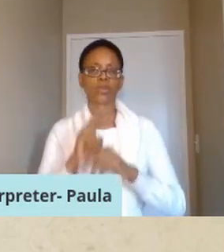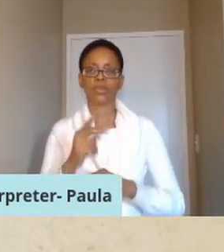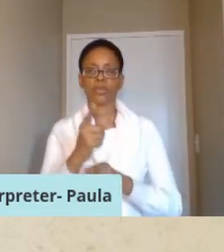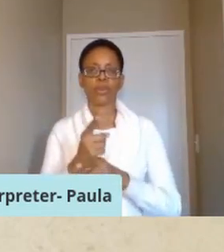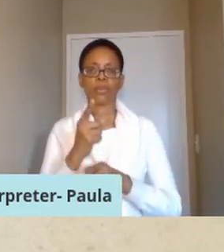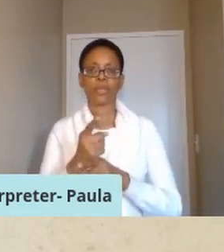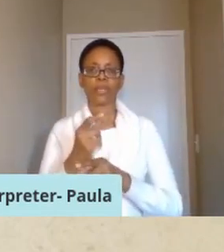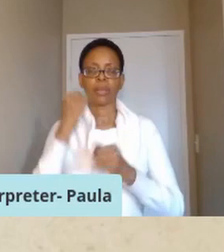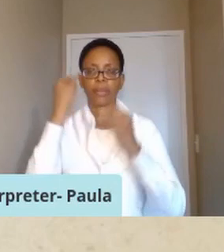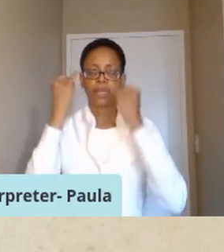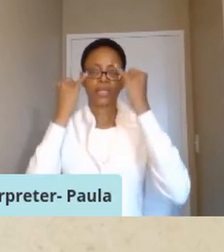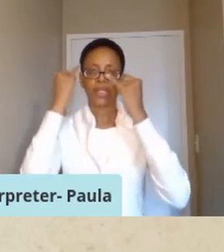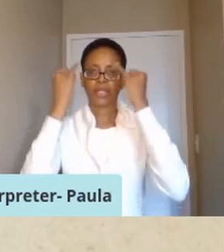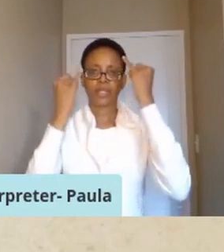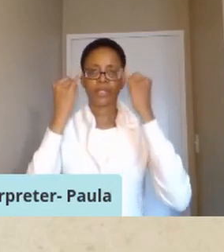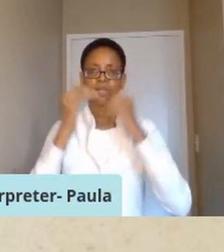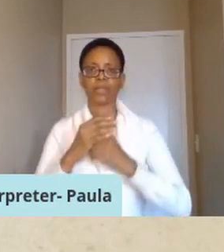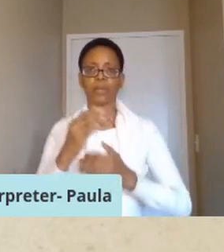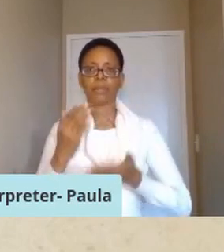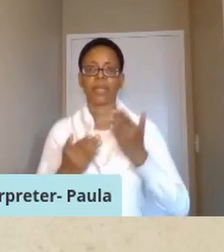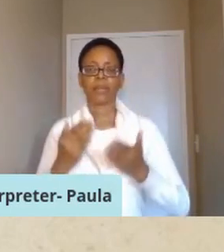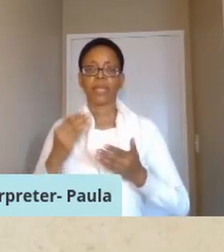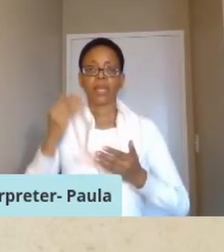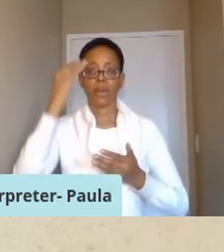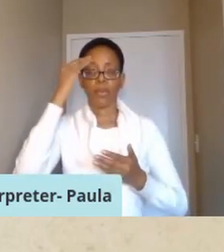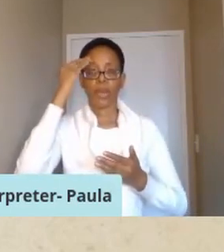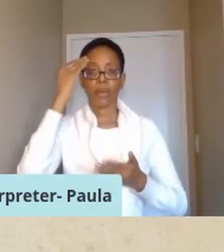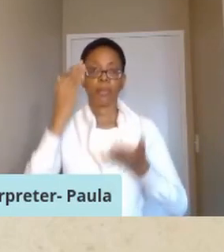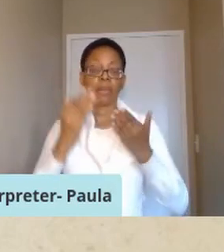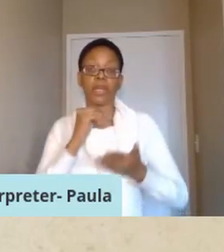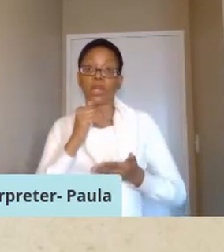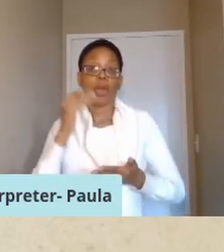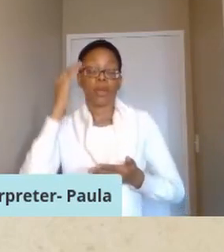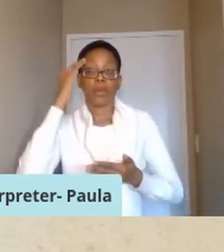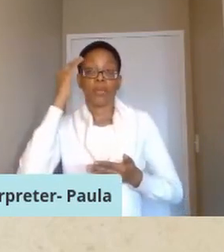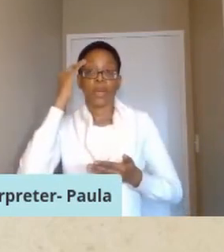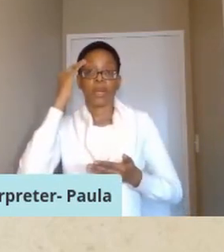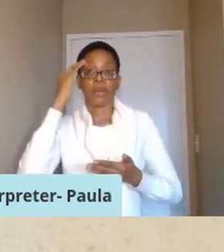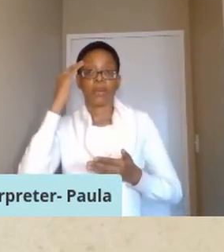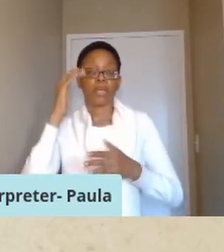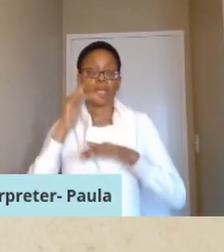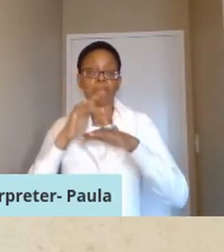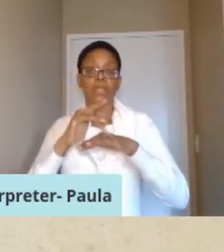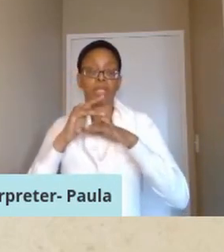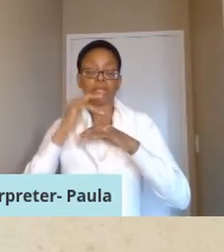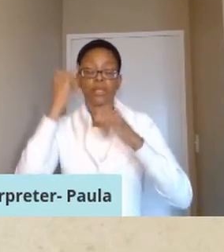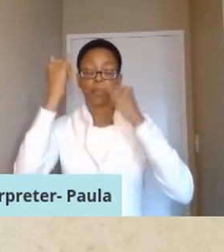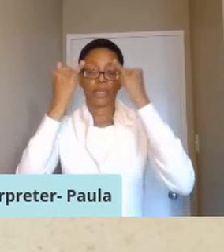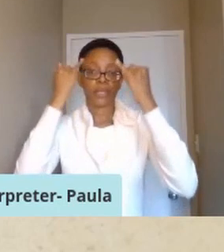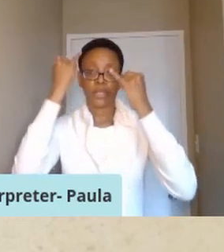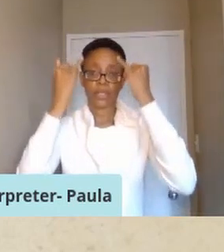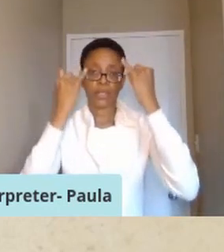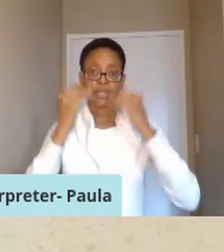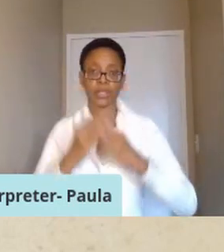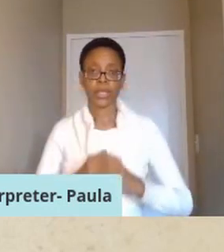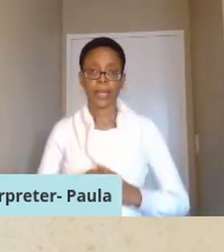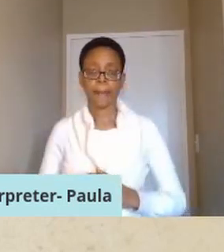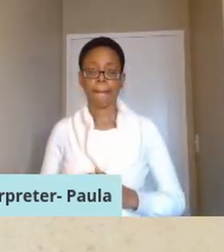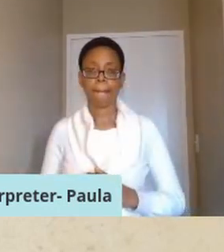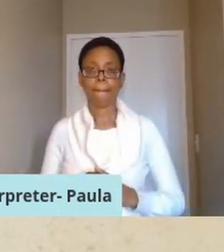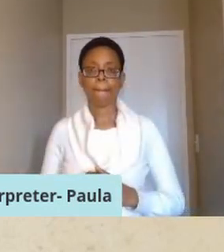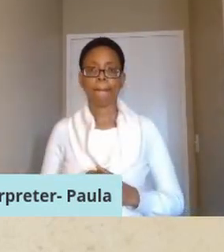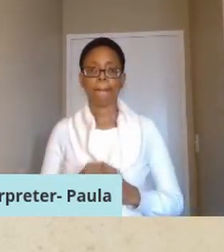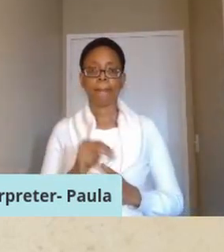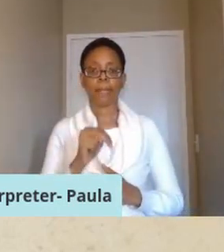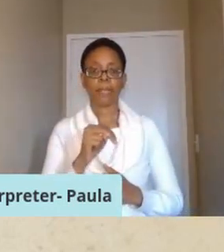sometimes because they consciously or subconsciously give more value to it. Nursi argues that the combination of fear